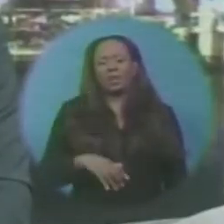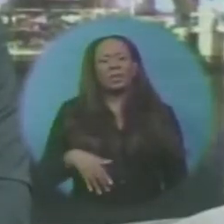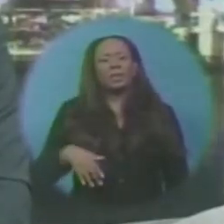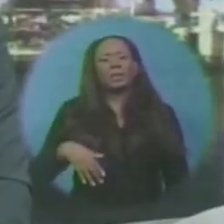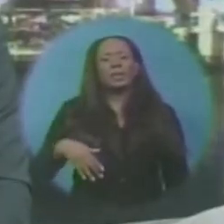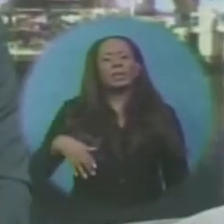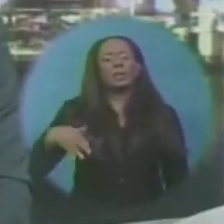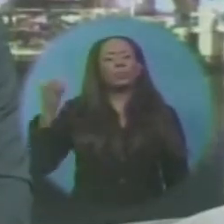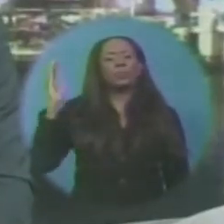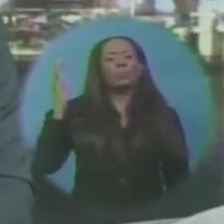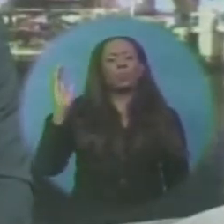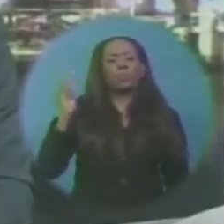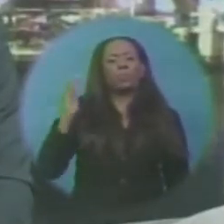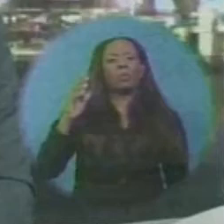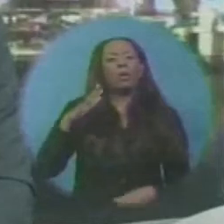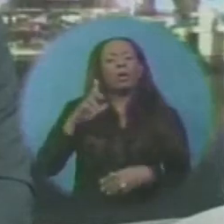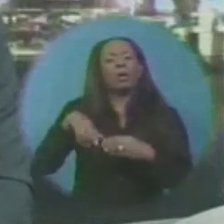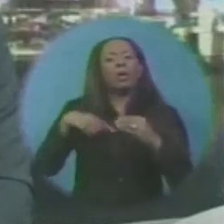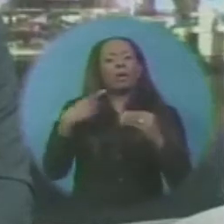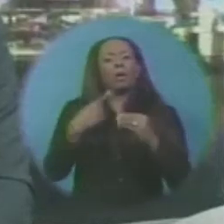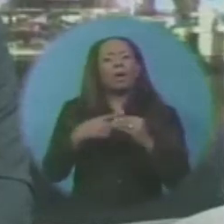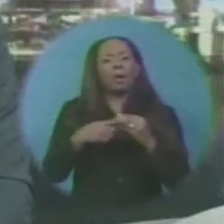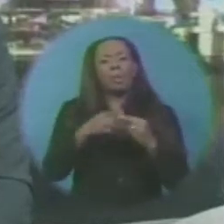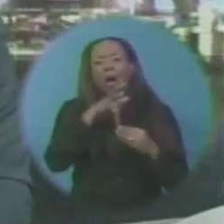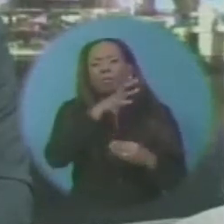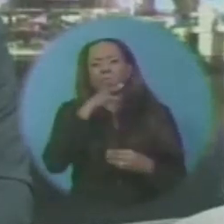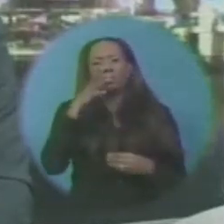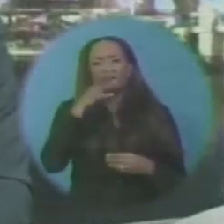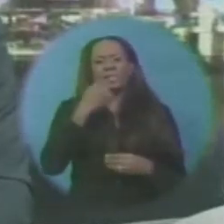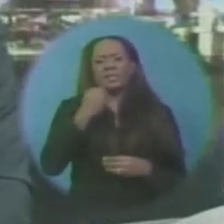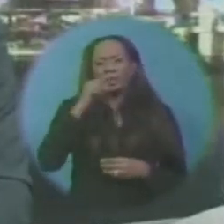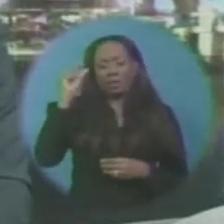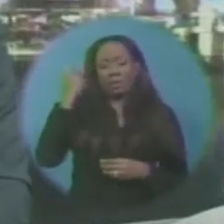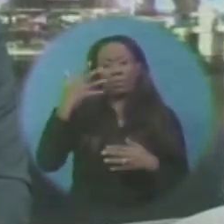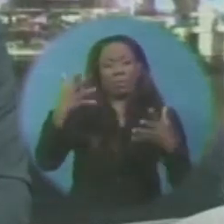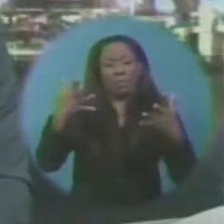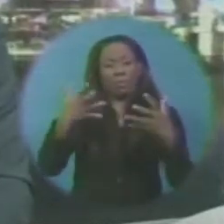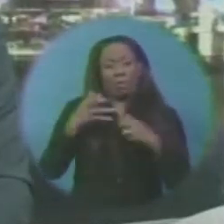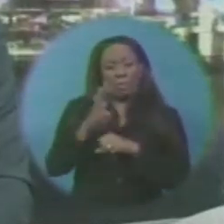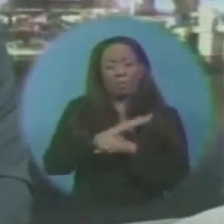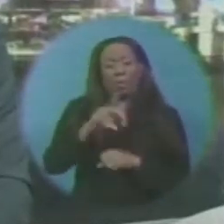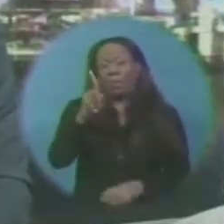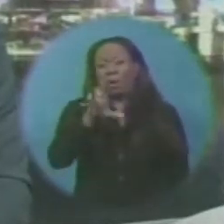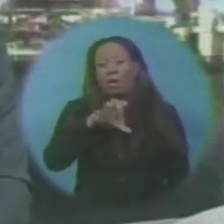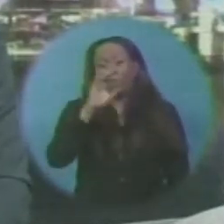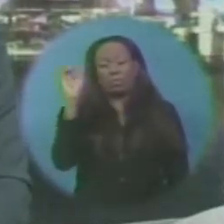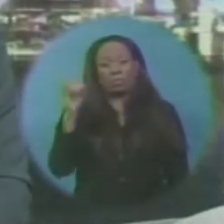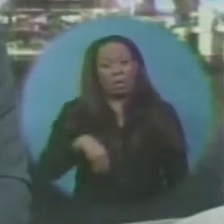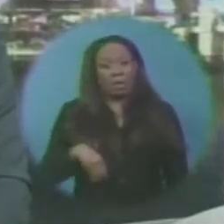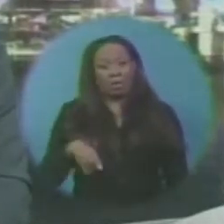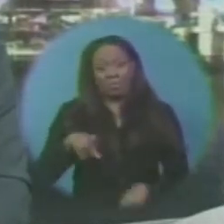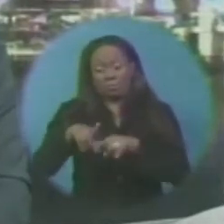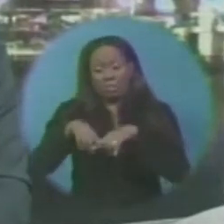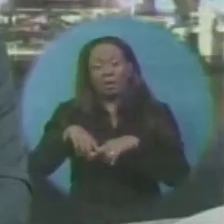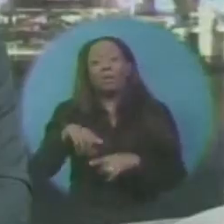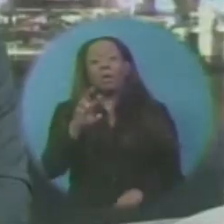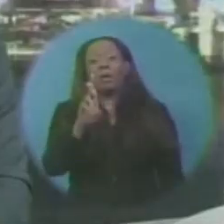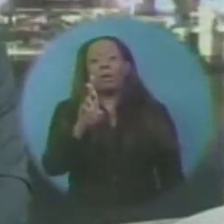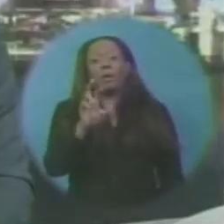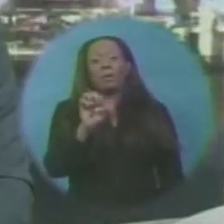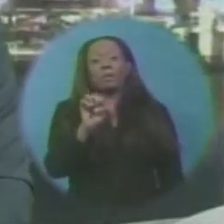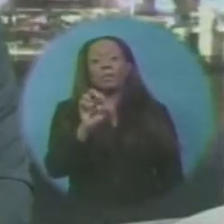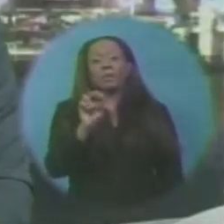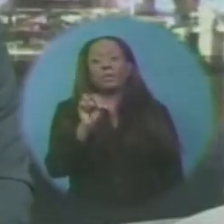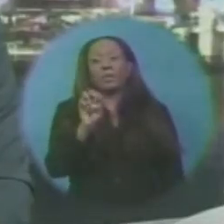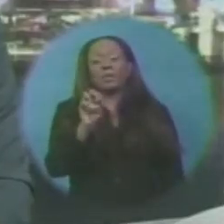Products and Livestock Bill, Senator Boyce says government is on a mission to make Barbados 100% dependent on renewable